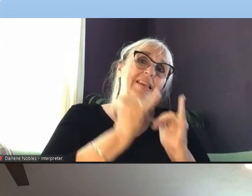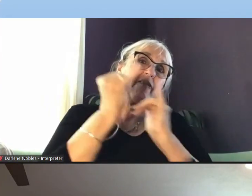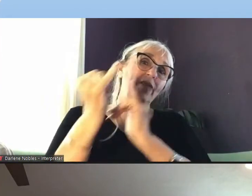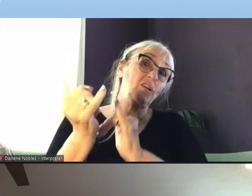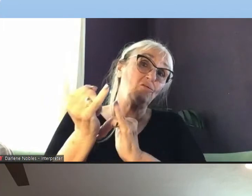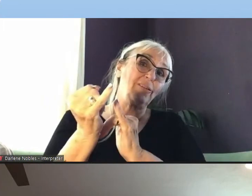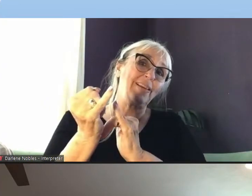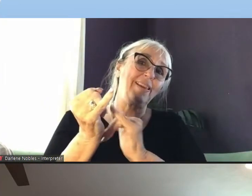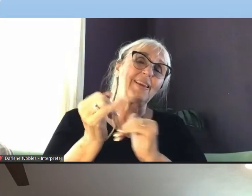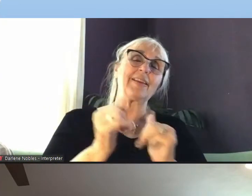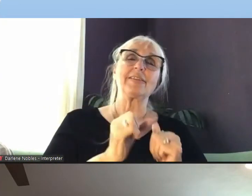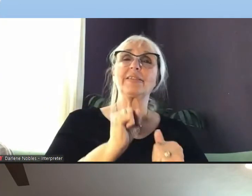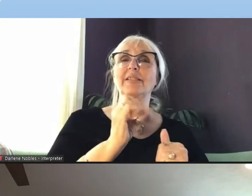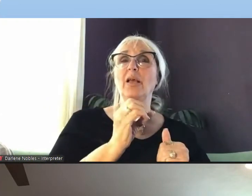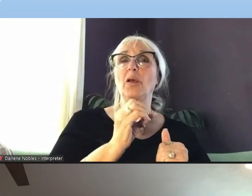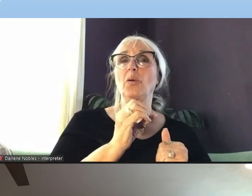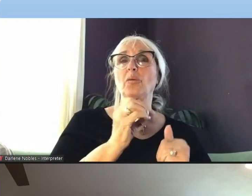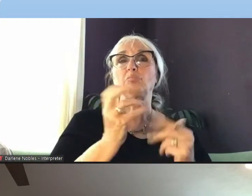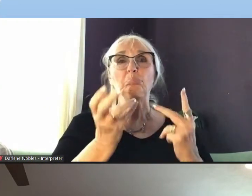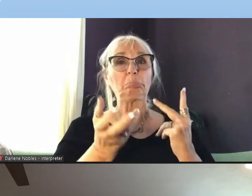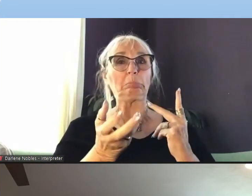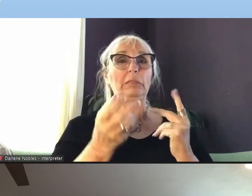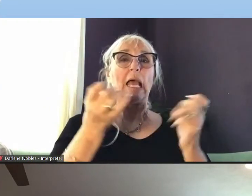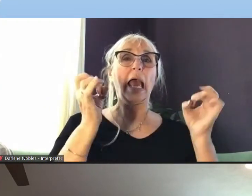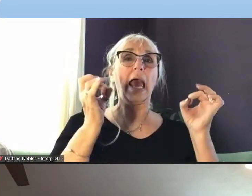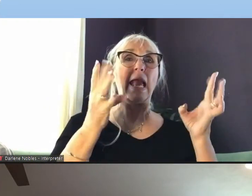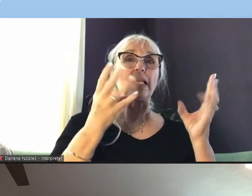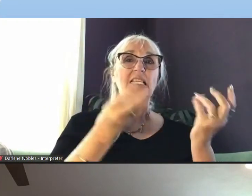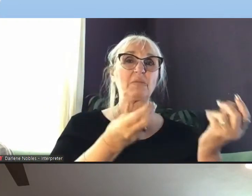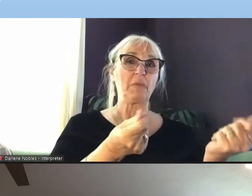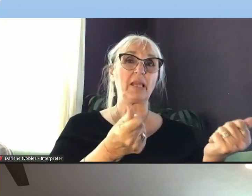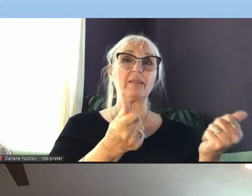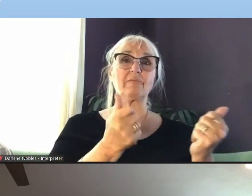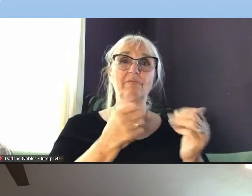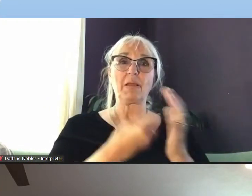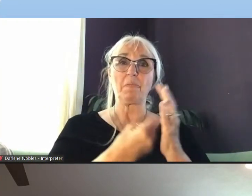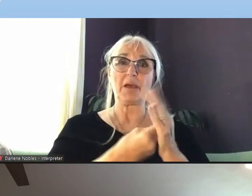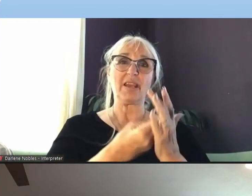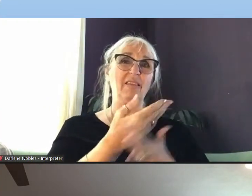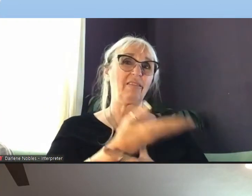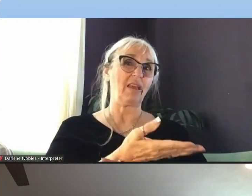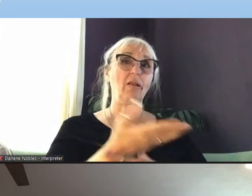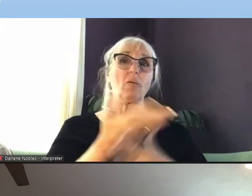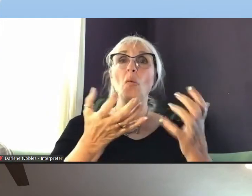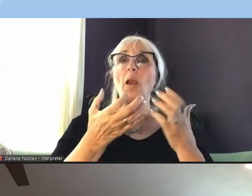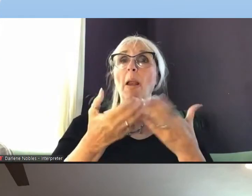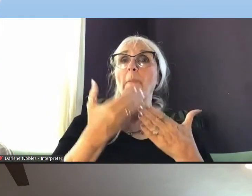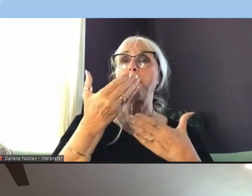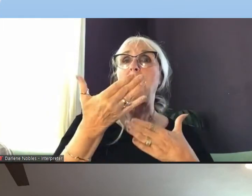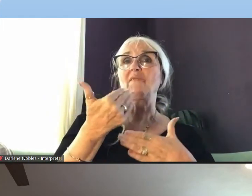requested. So, I hate to spend 15. that money there. And We want to buy 15 or as we go?